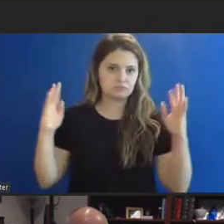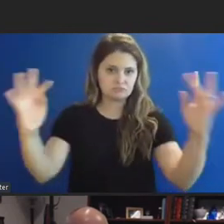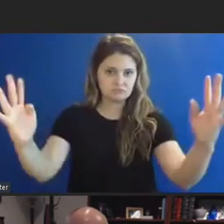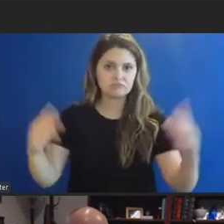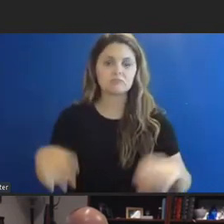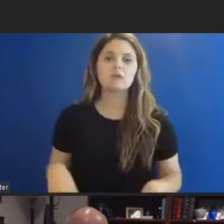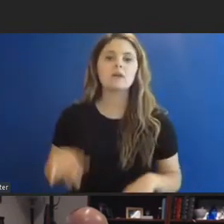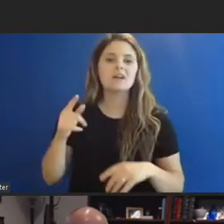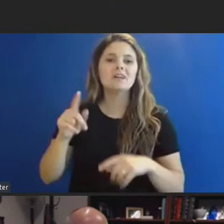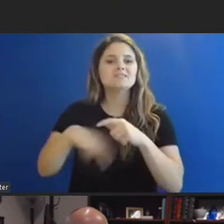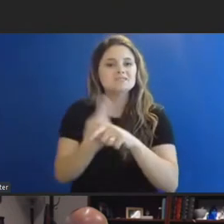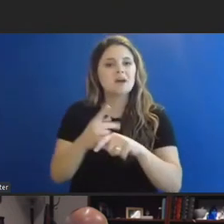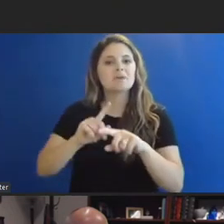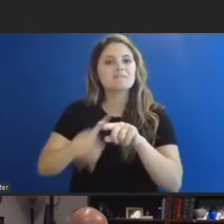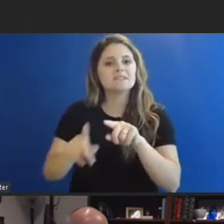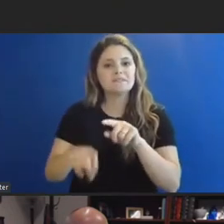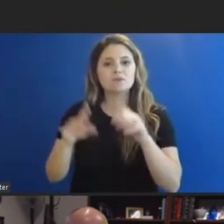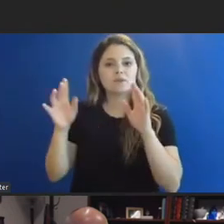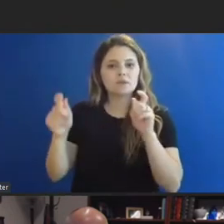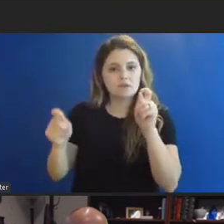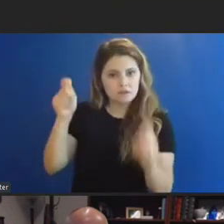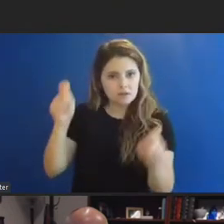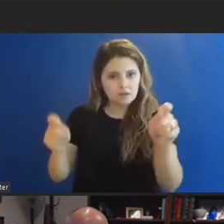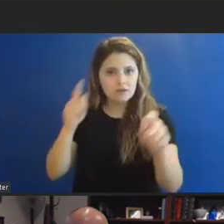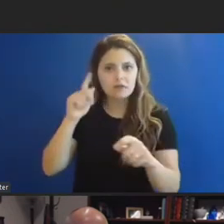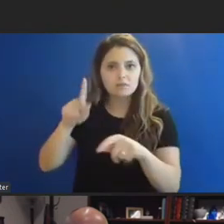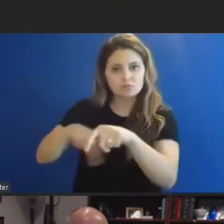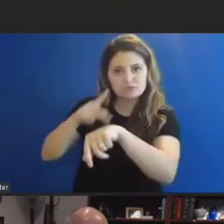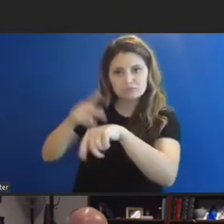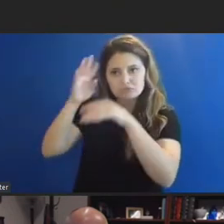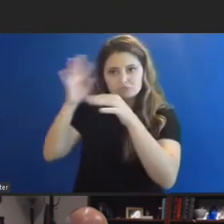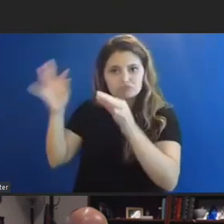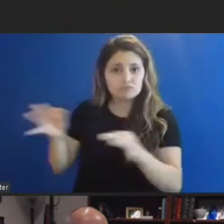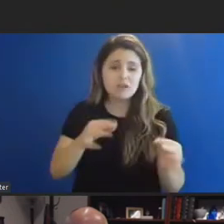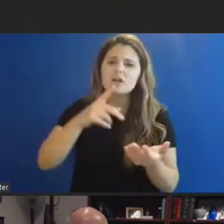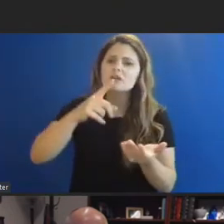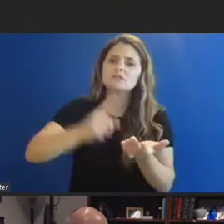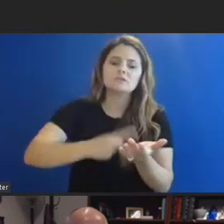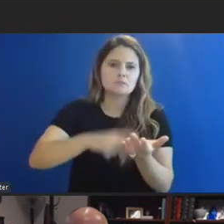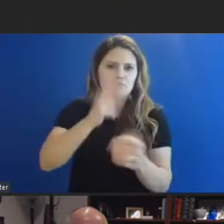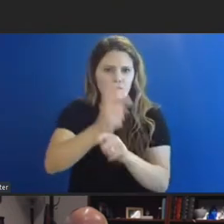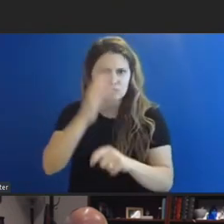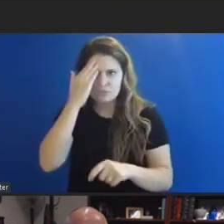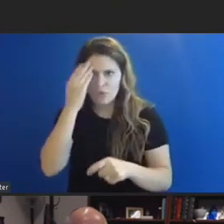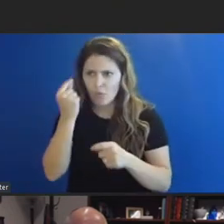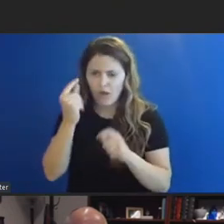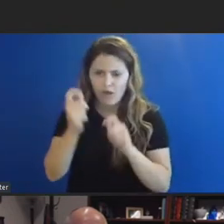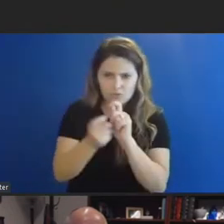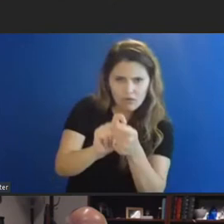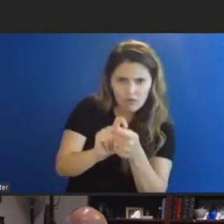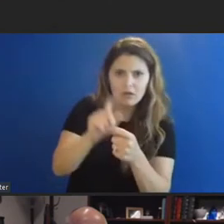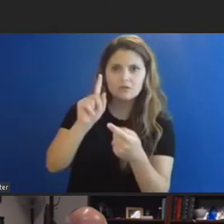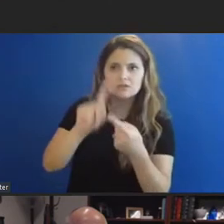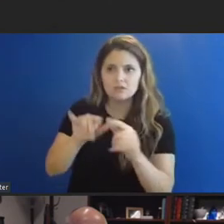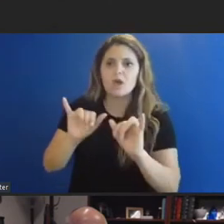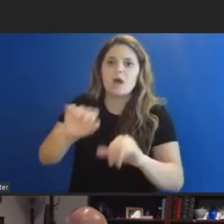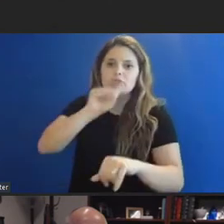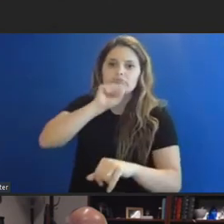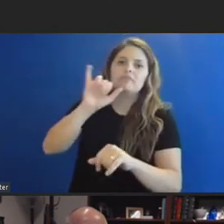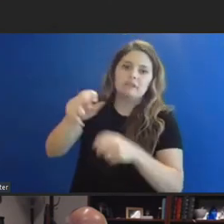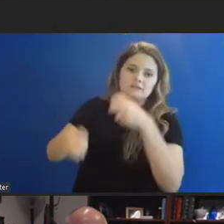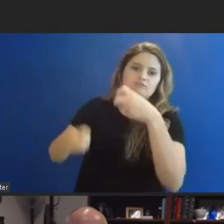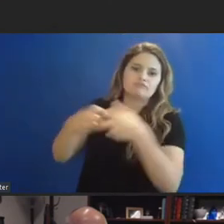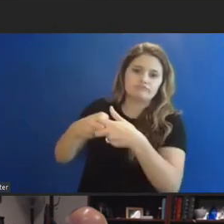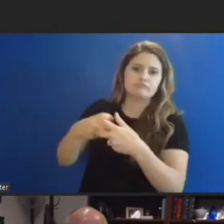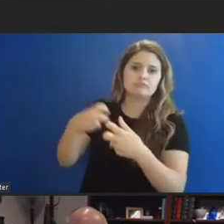individual principals are making, and they're just doing that. Sometimes it's hard to know what to expect until you live through it. And so as they